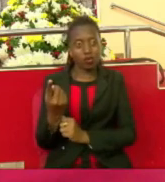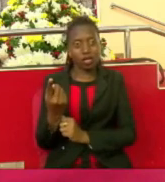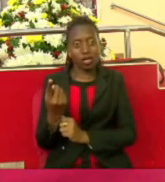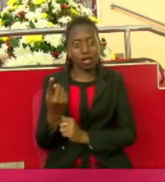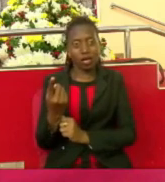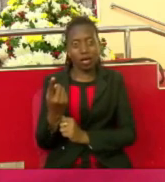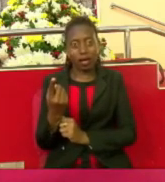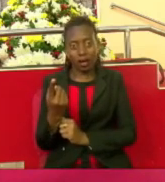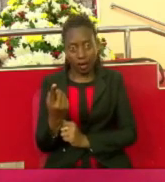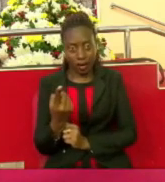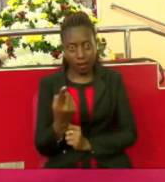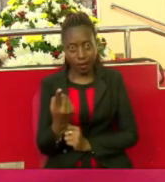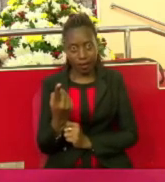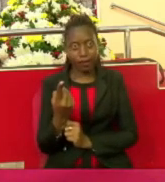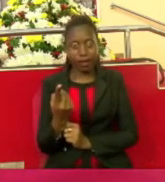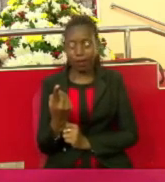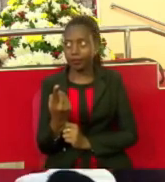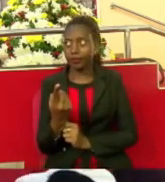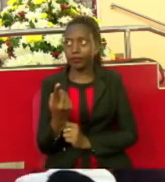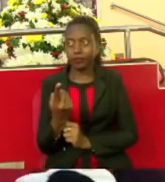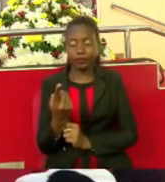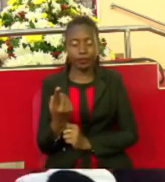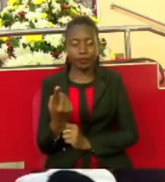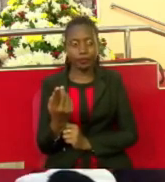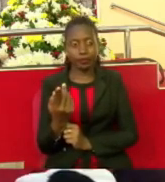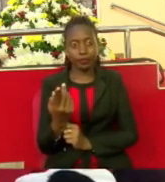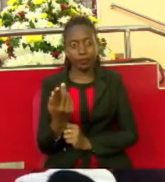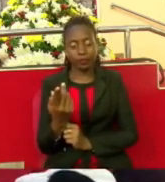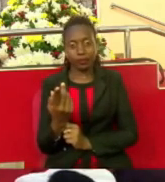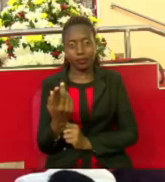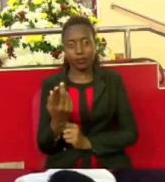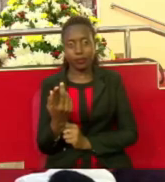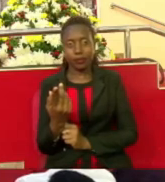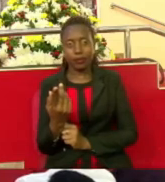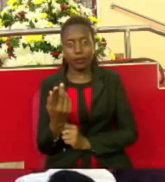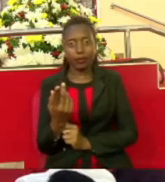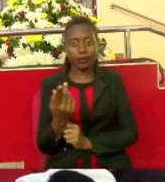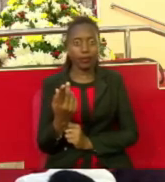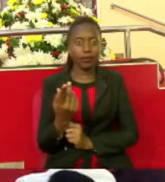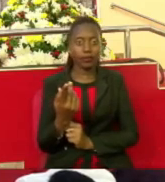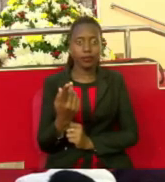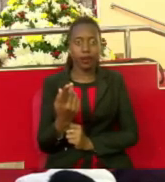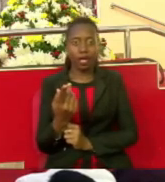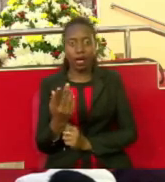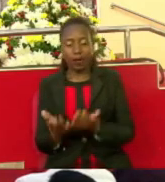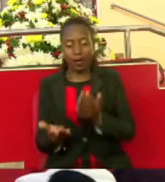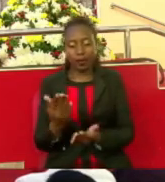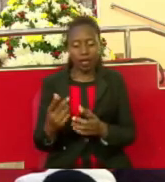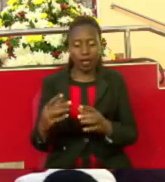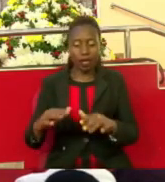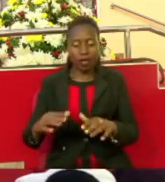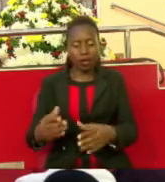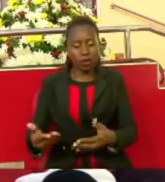Valentine's. You know, girls' groups, Valentine is a serious affair, yeah? So we buy Valentine cards, cakes, chocolates,